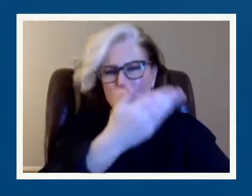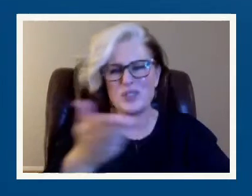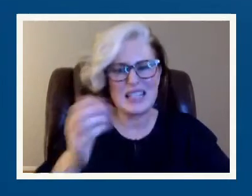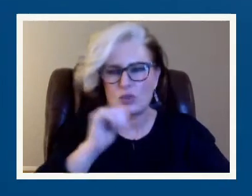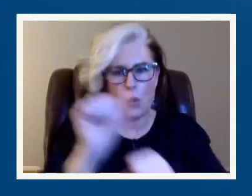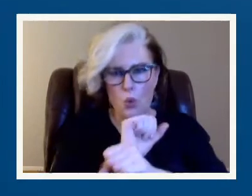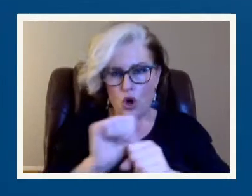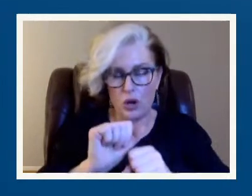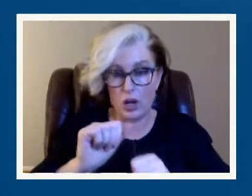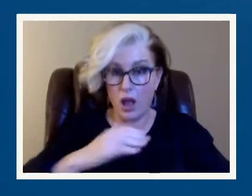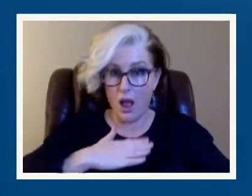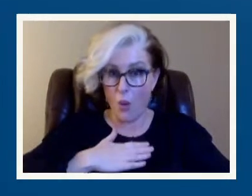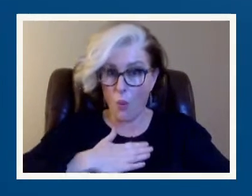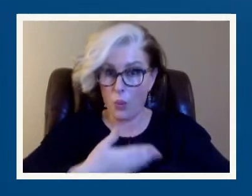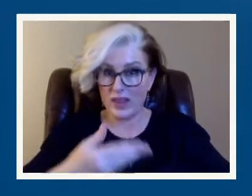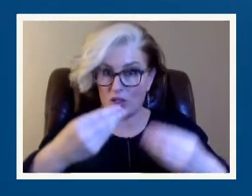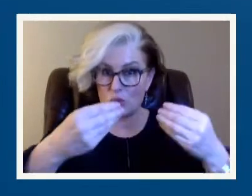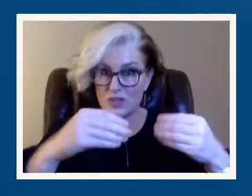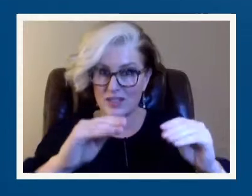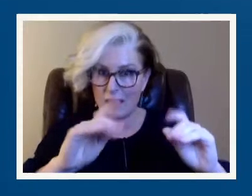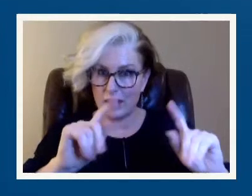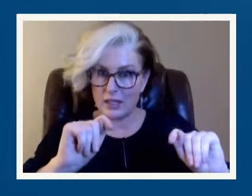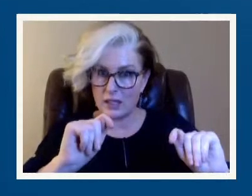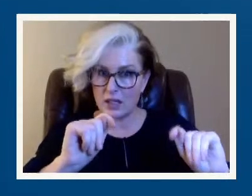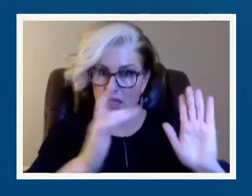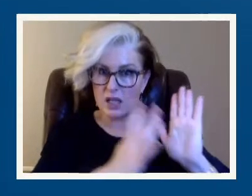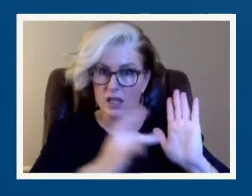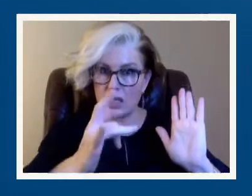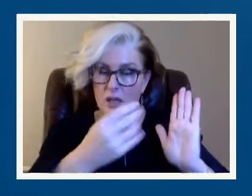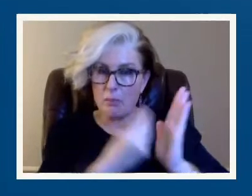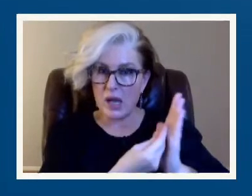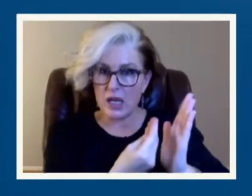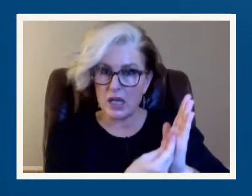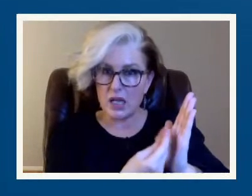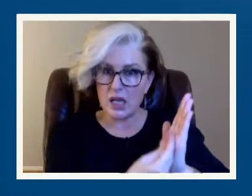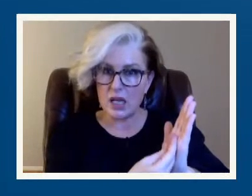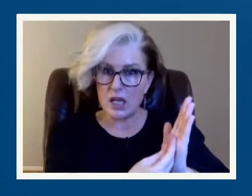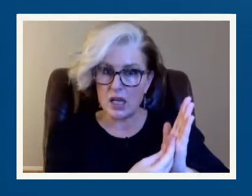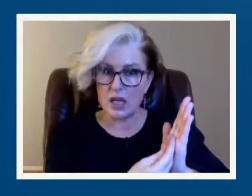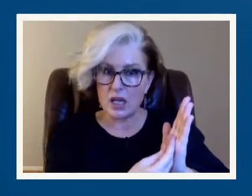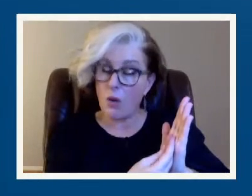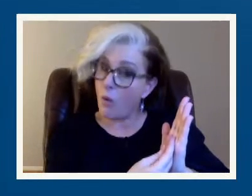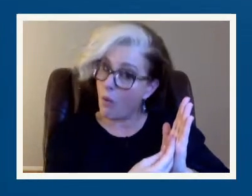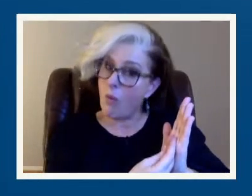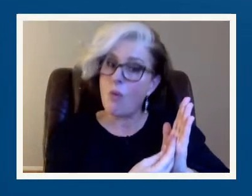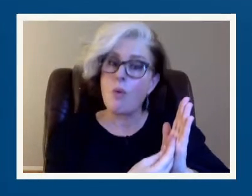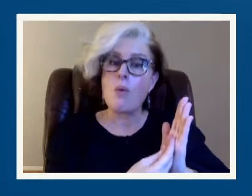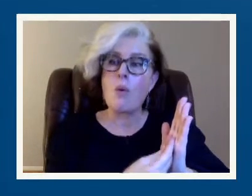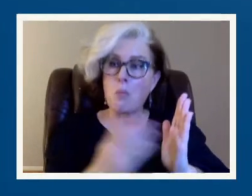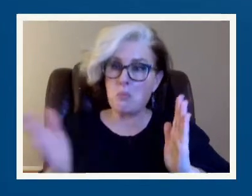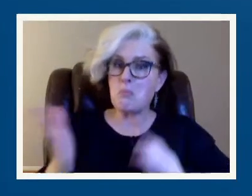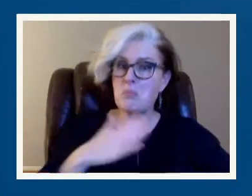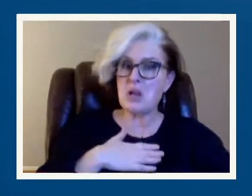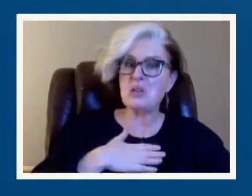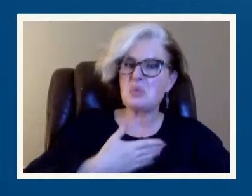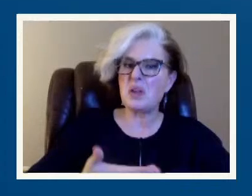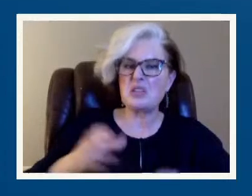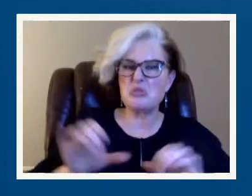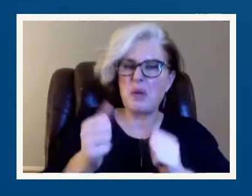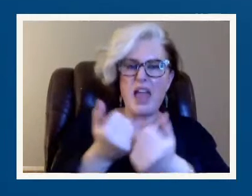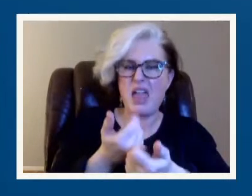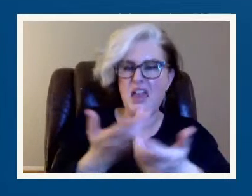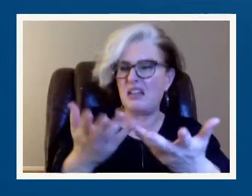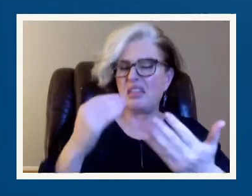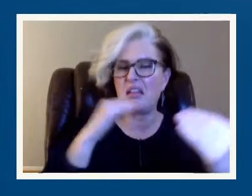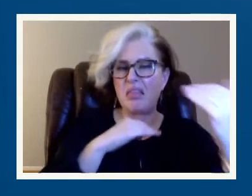is willing to sell snake oil just to make money, then he's going to be willing to do anything and say anything to